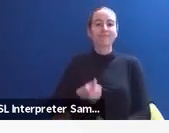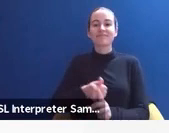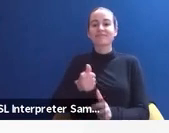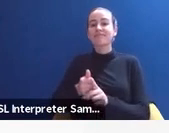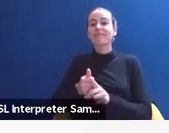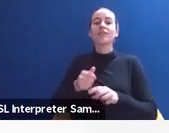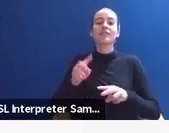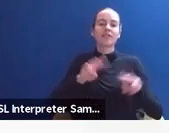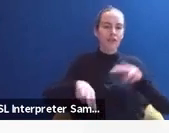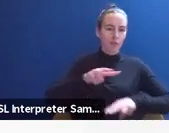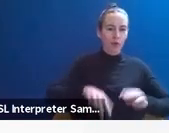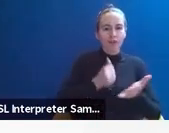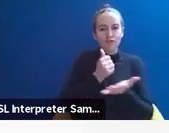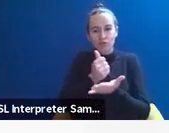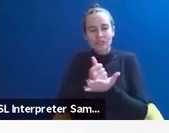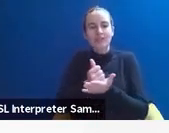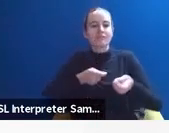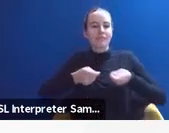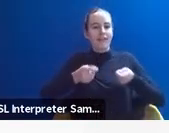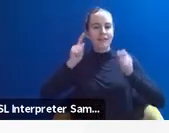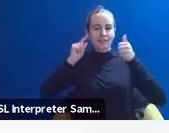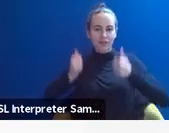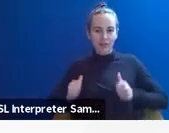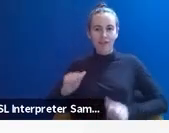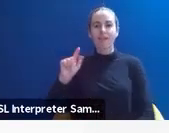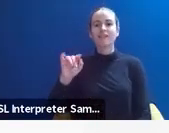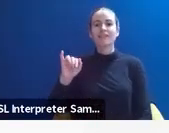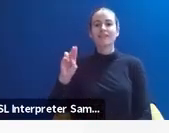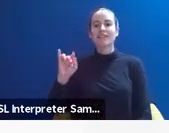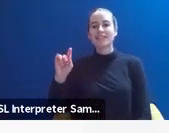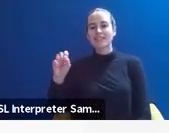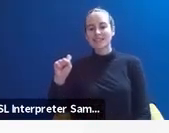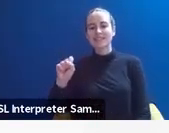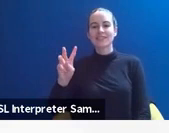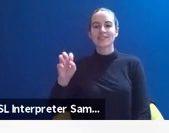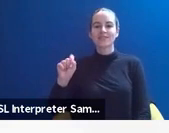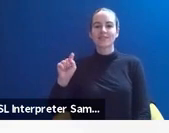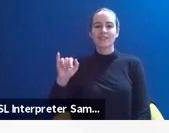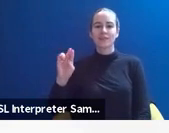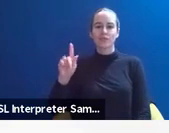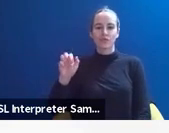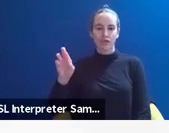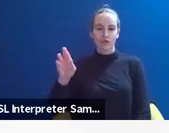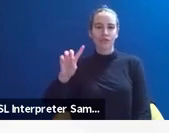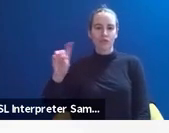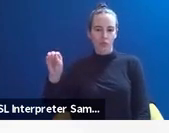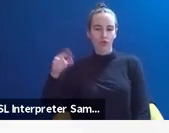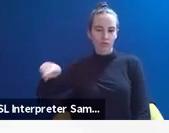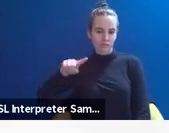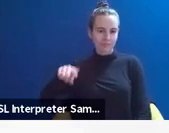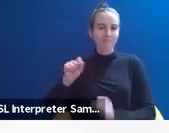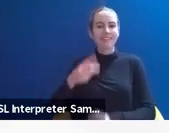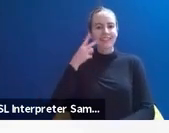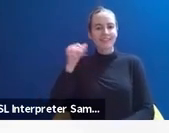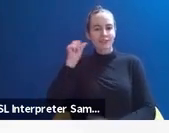and manage hearing loss, tinnitus, and vestibular disorders. And audiologists can be found in a number of